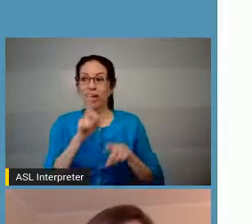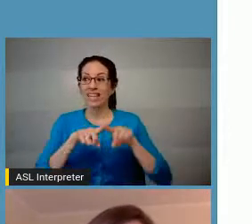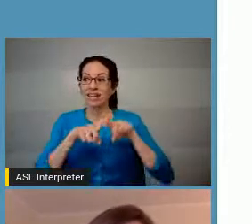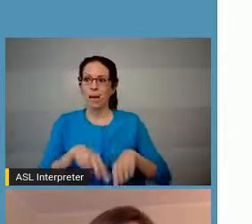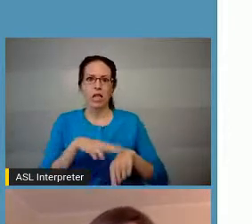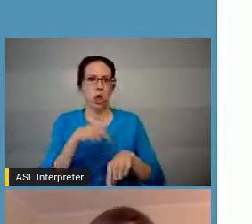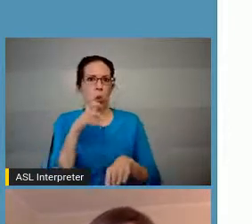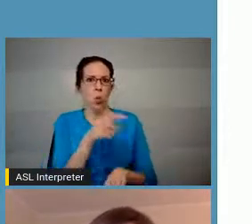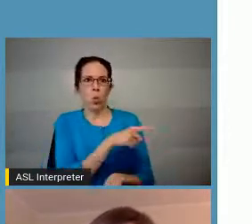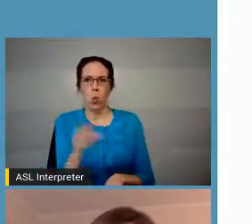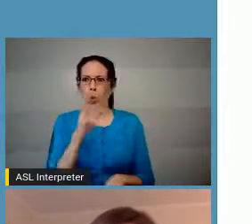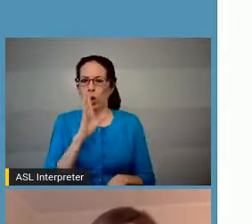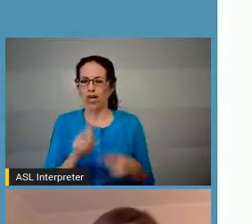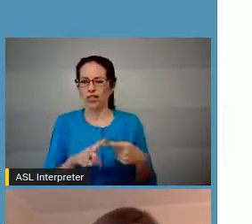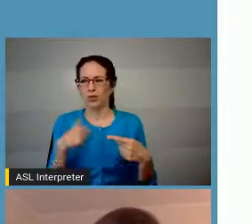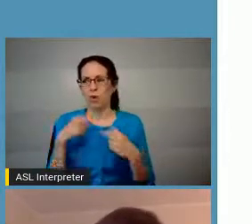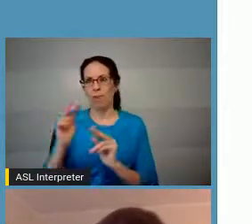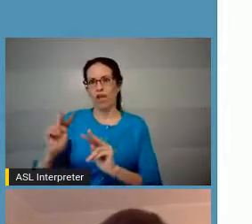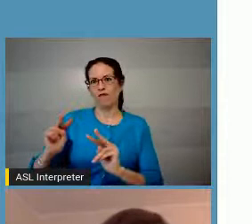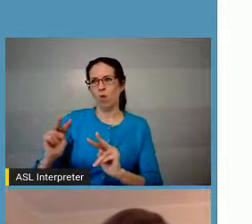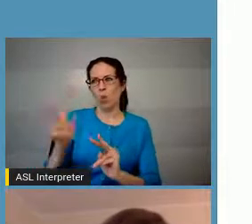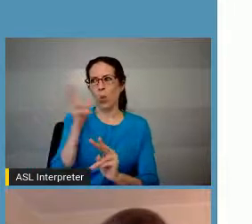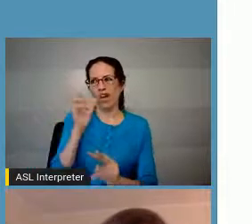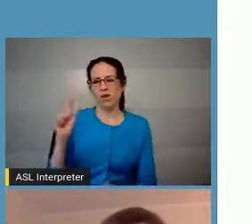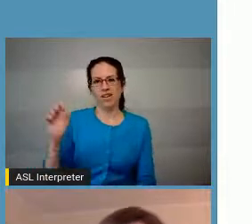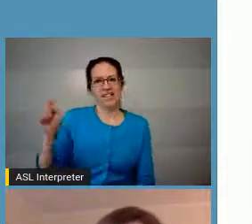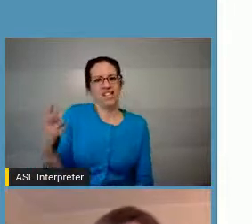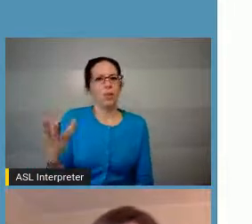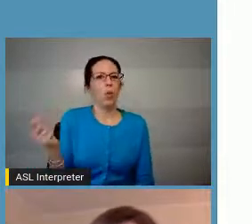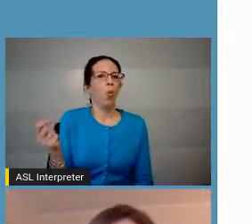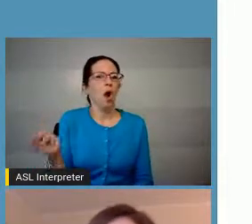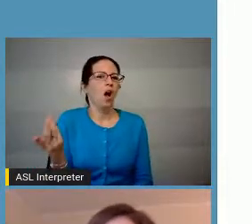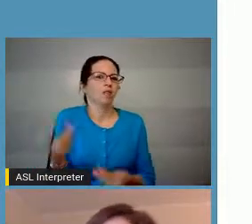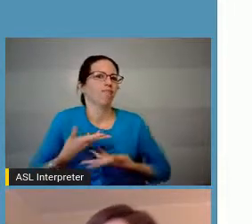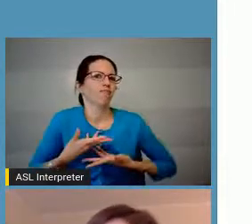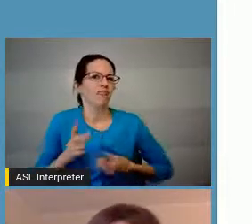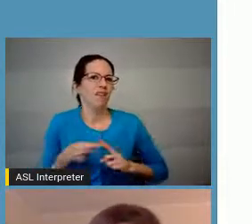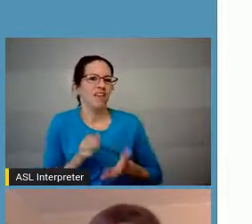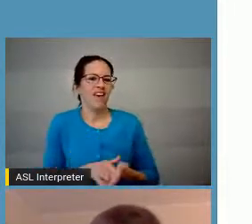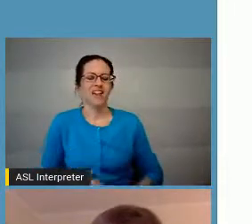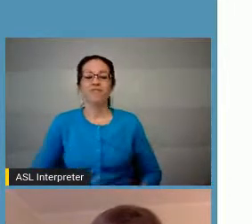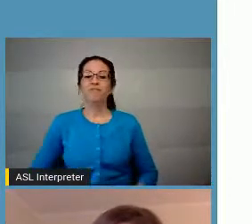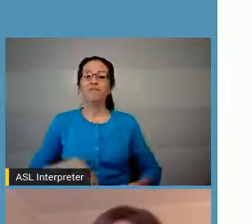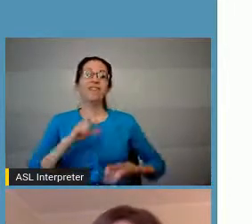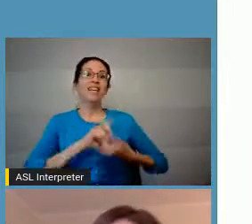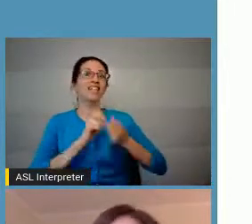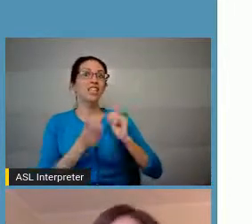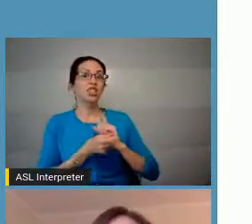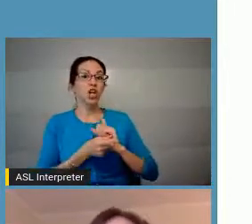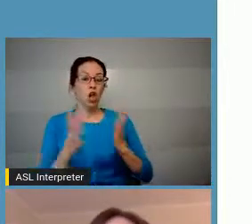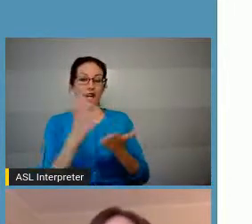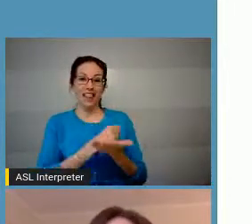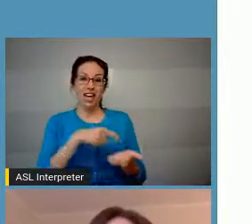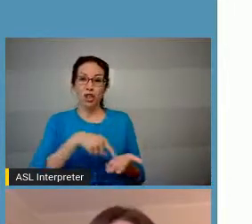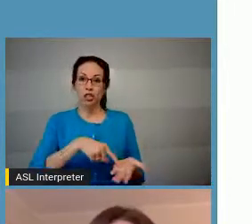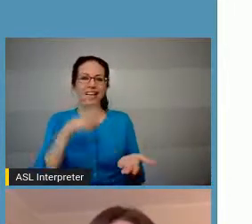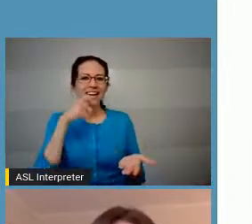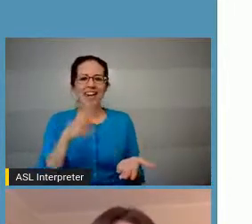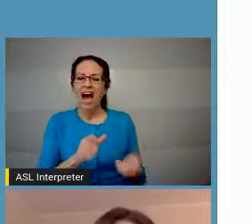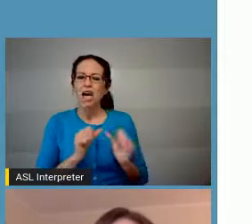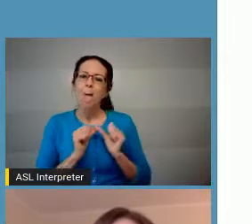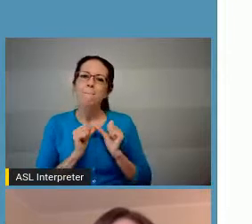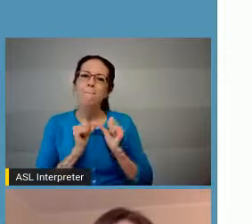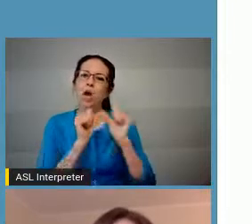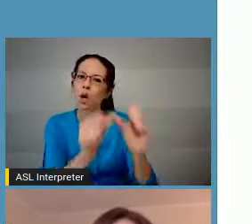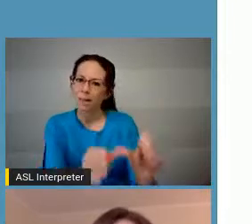So I'm looking forward to hearing what Elizabeth has to tell us about that. Digital collections are not permanent collections, although they may